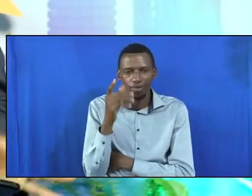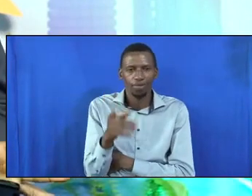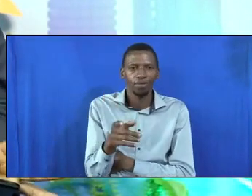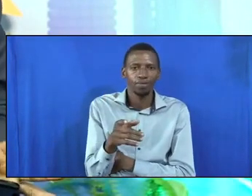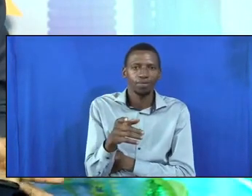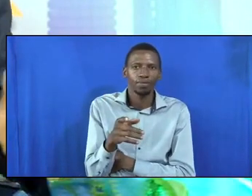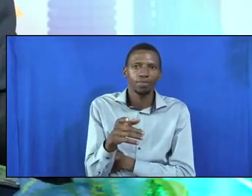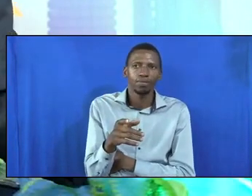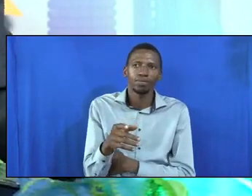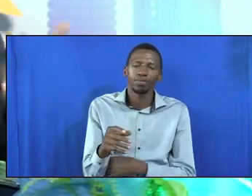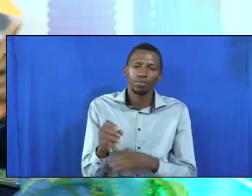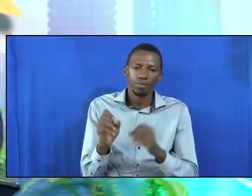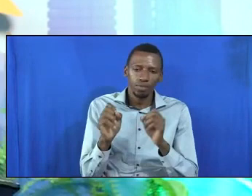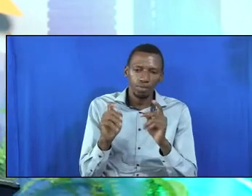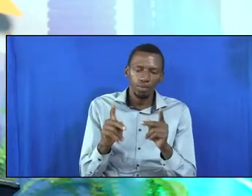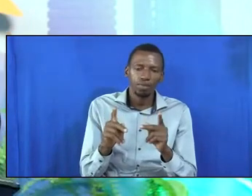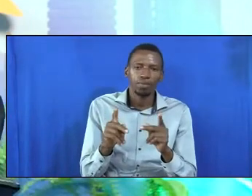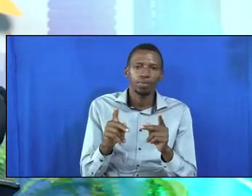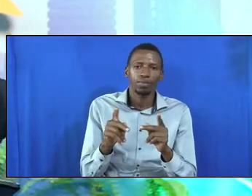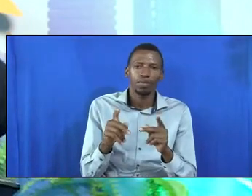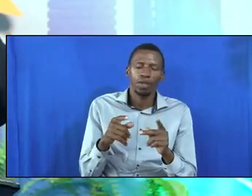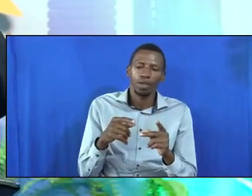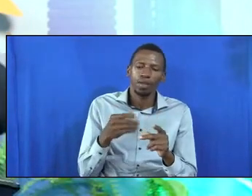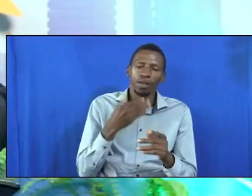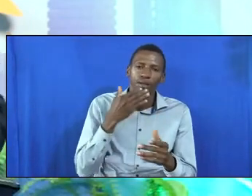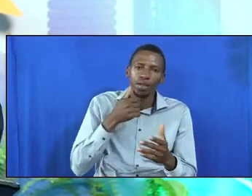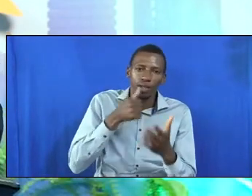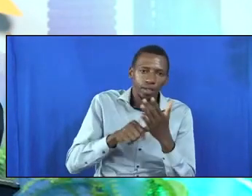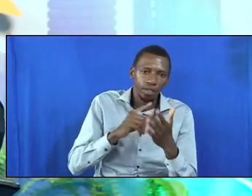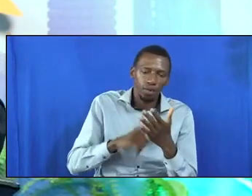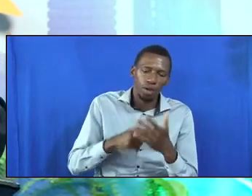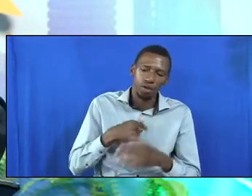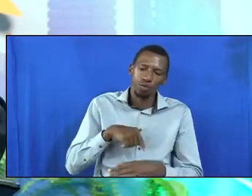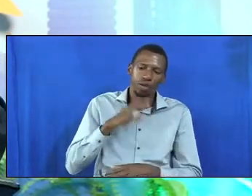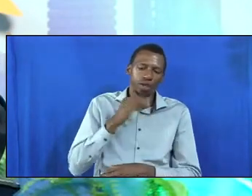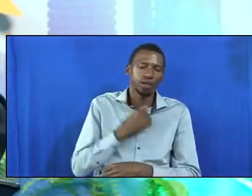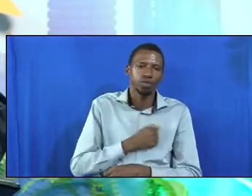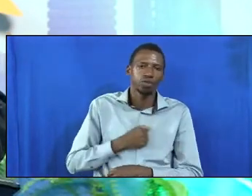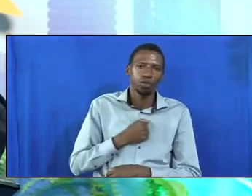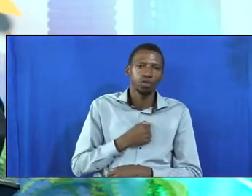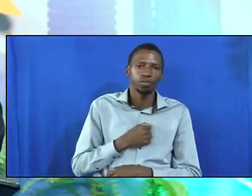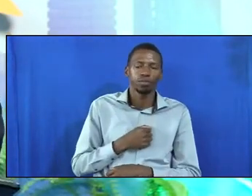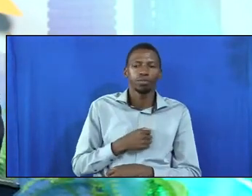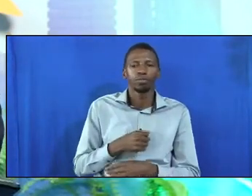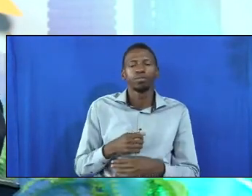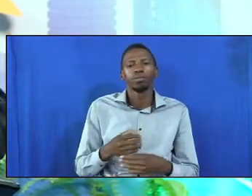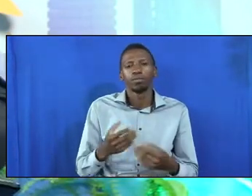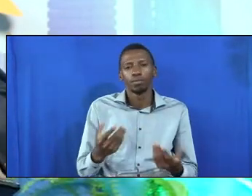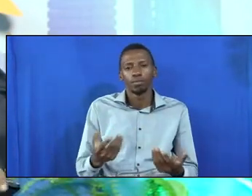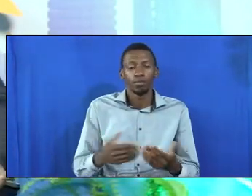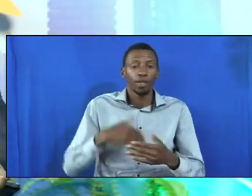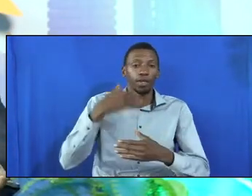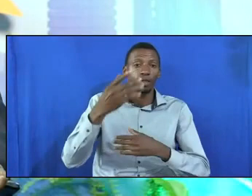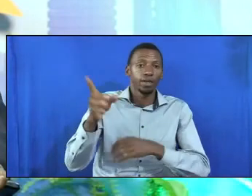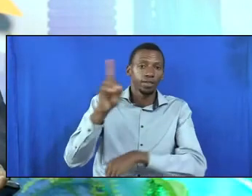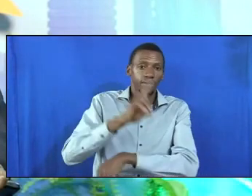So now, after the regret, the following day, the landlord was knocking the